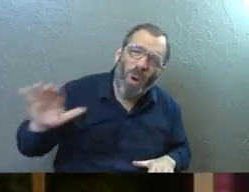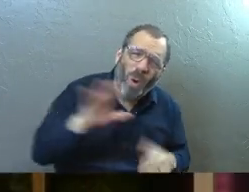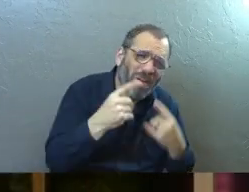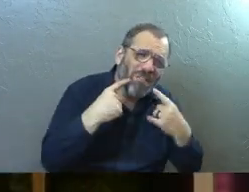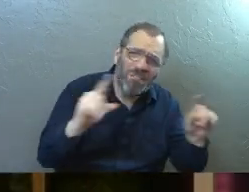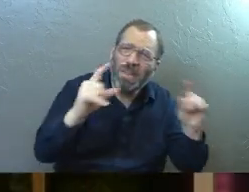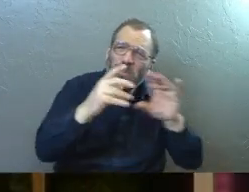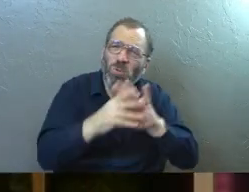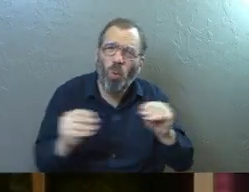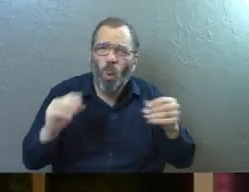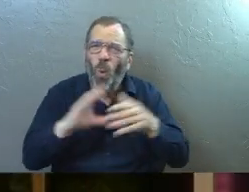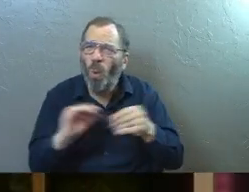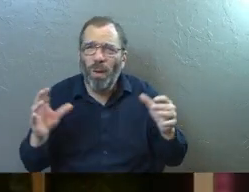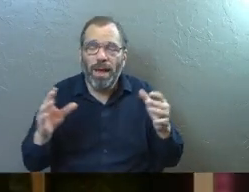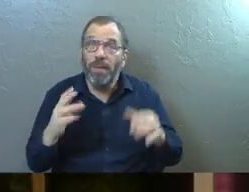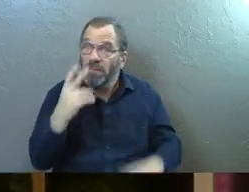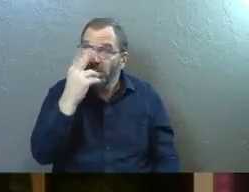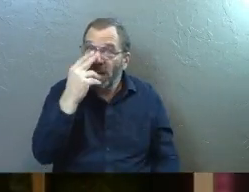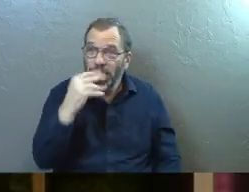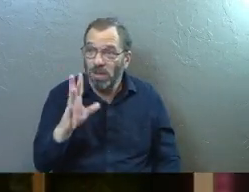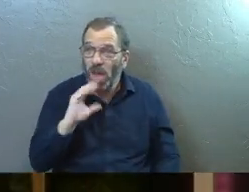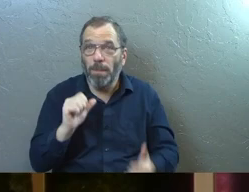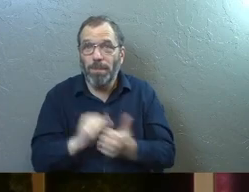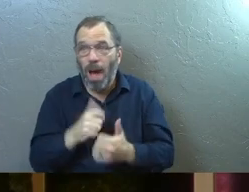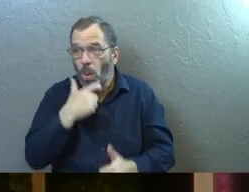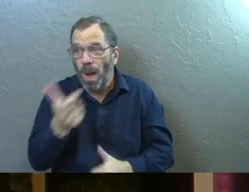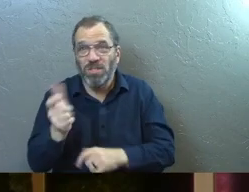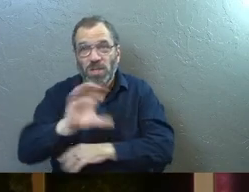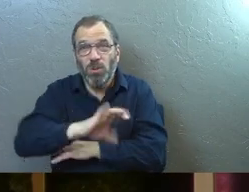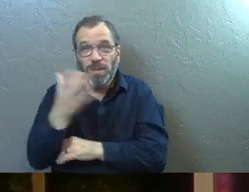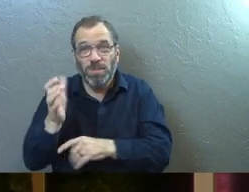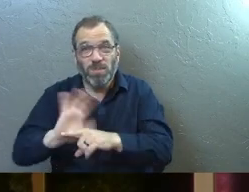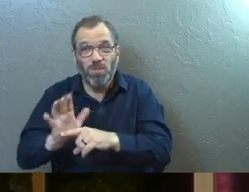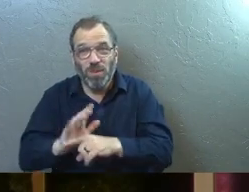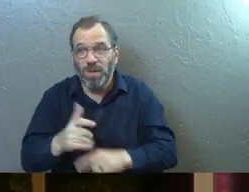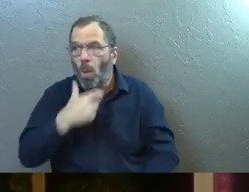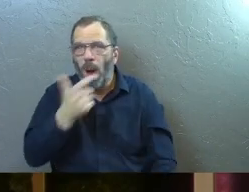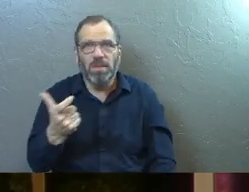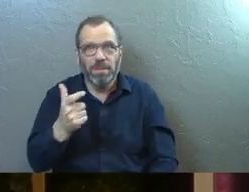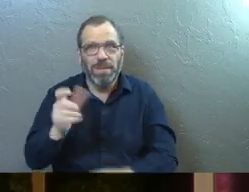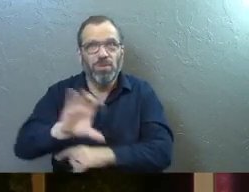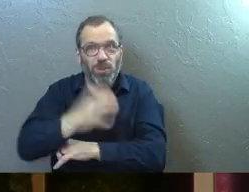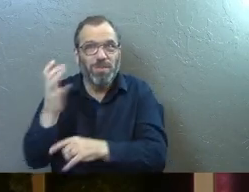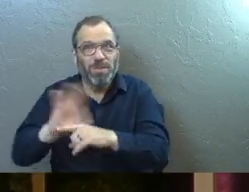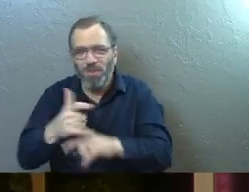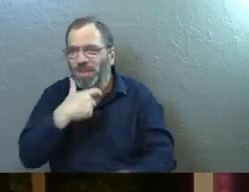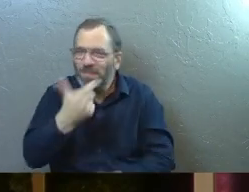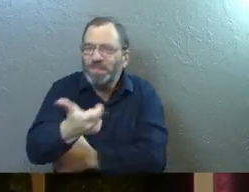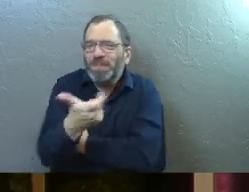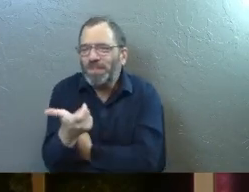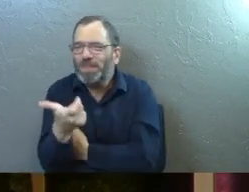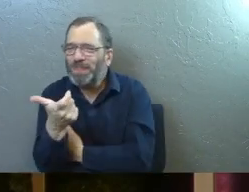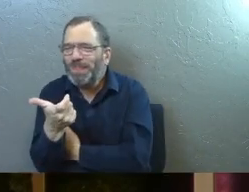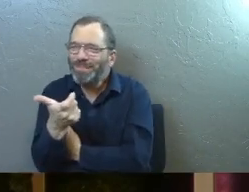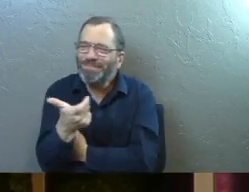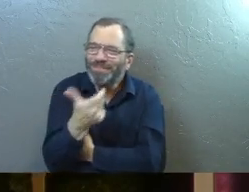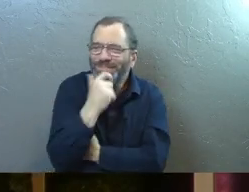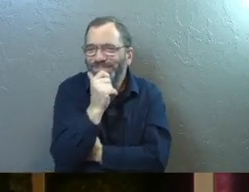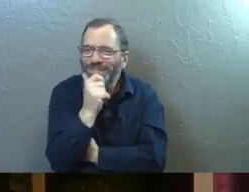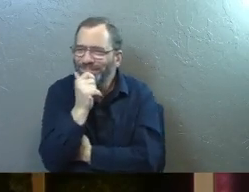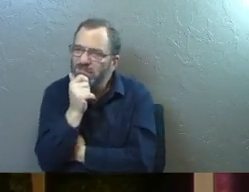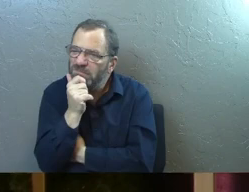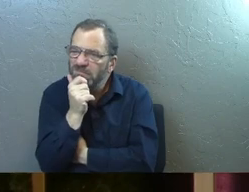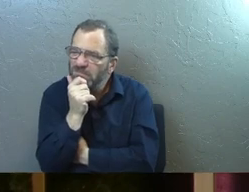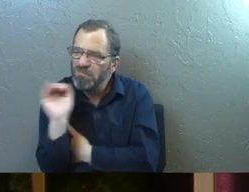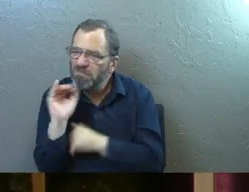super iconic story. And it's funny because I was talking about watching Christmas movies with my kids. We are watching all these Christmas movies. And in these Christmas movies that have